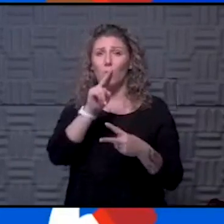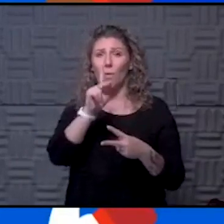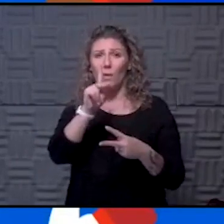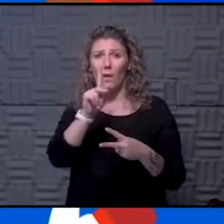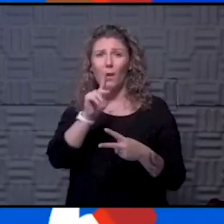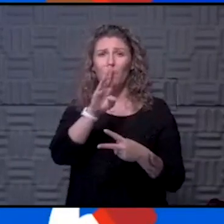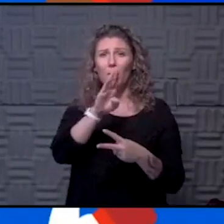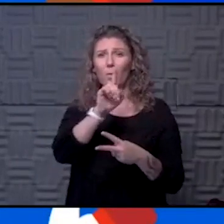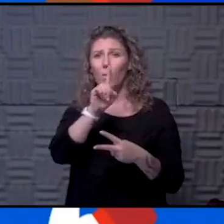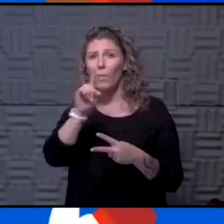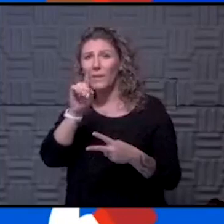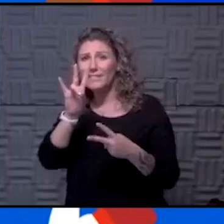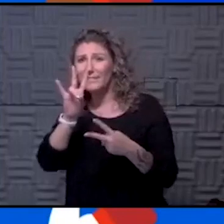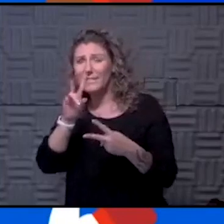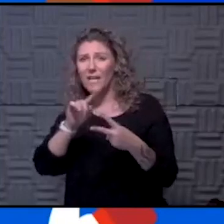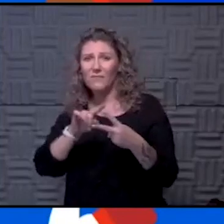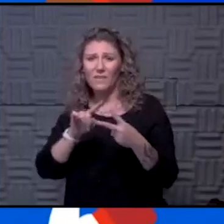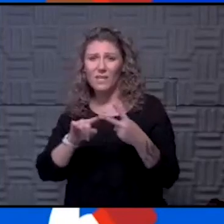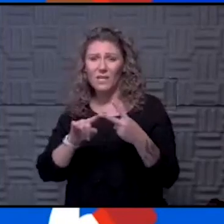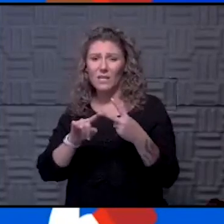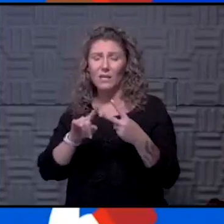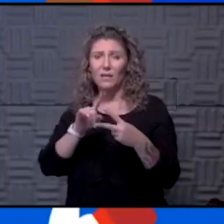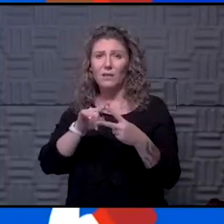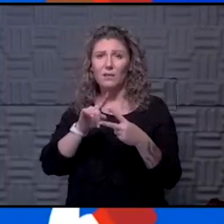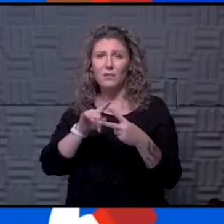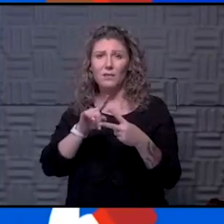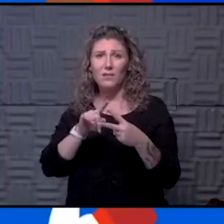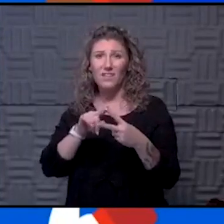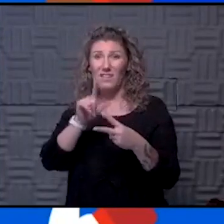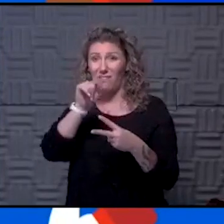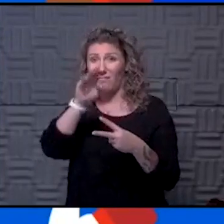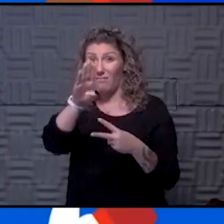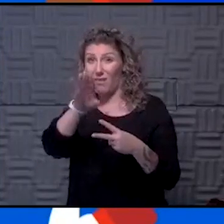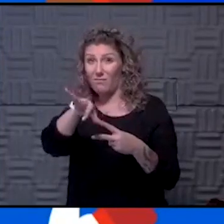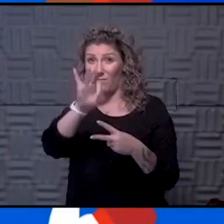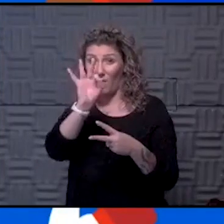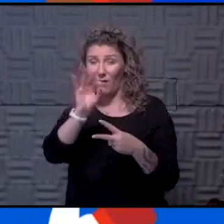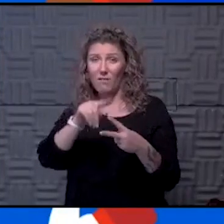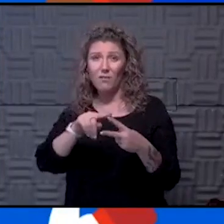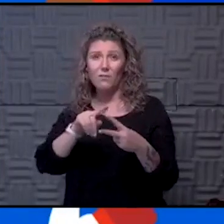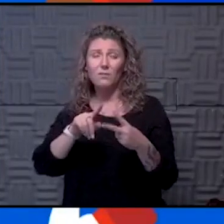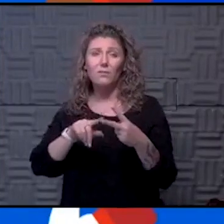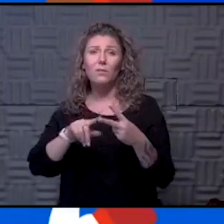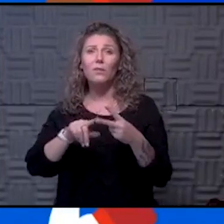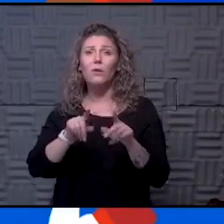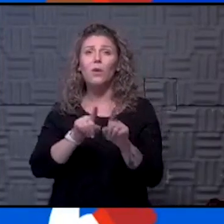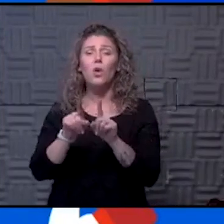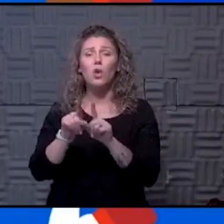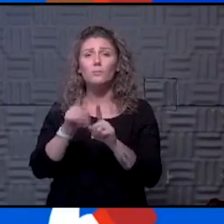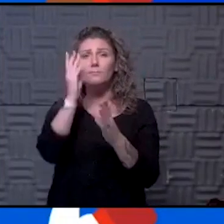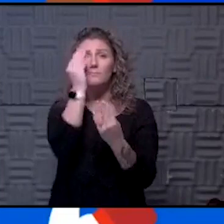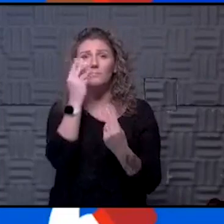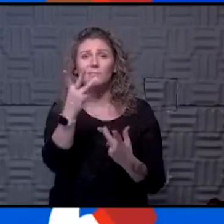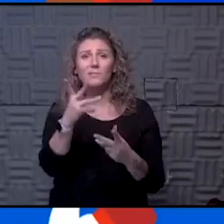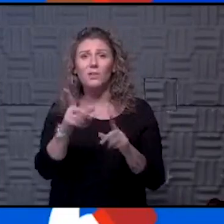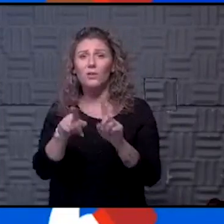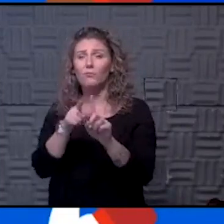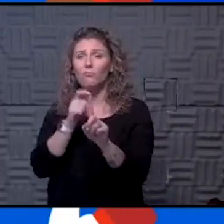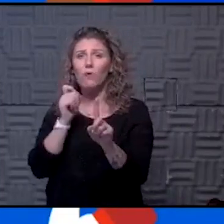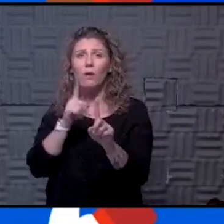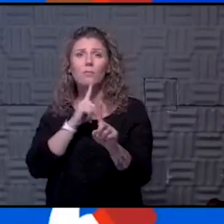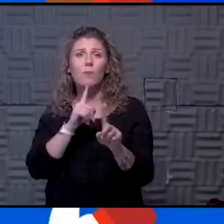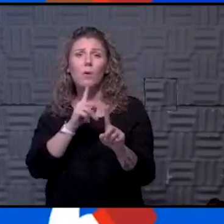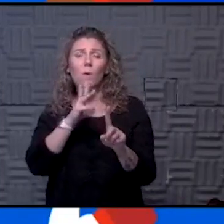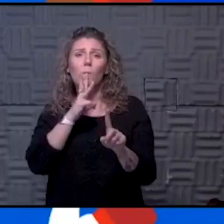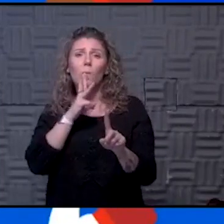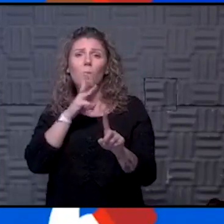B117 were by the state lab were sequenced, but we also have those data from wastewater tracking,